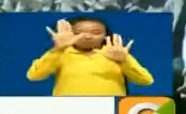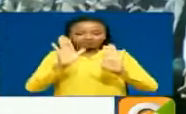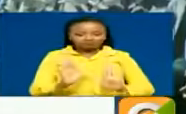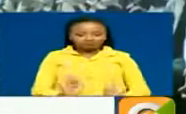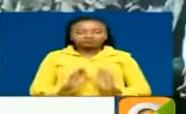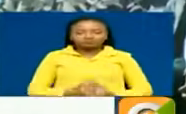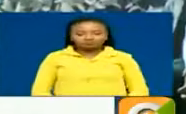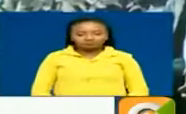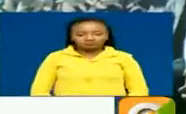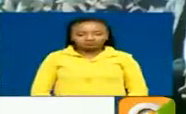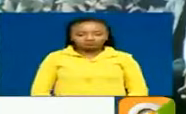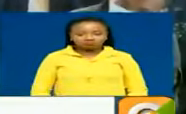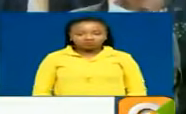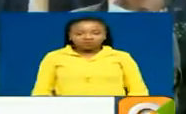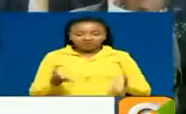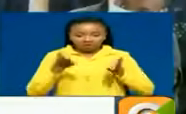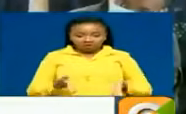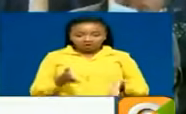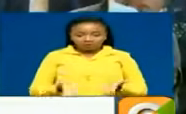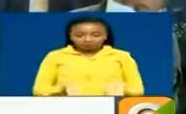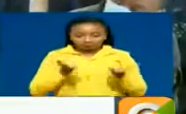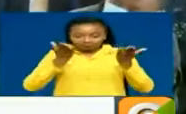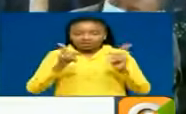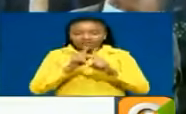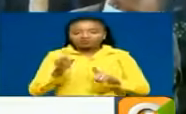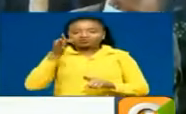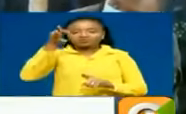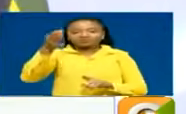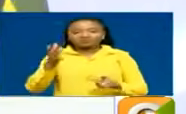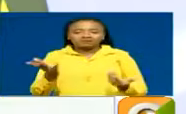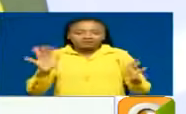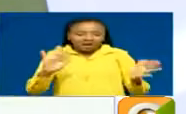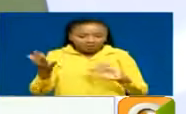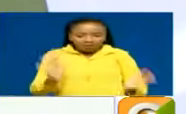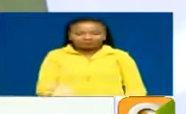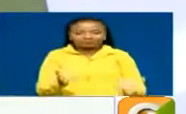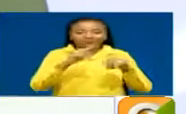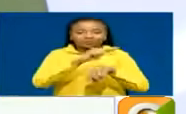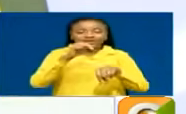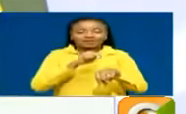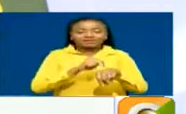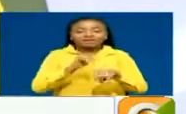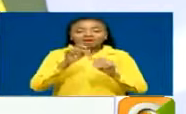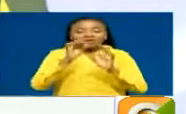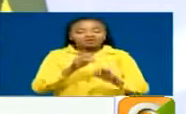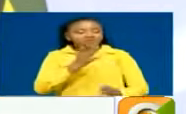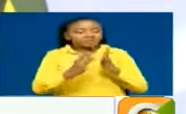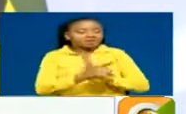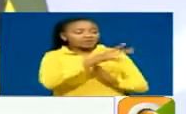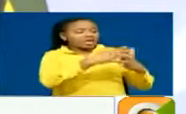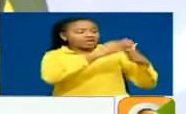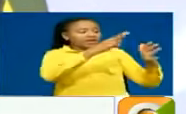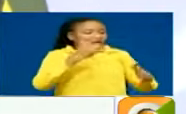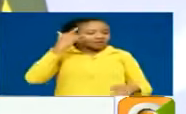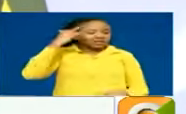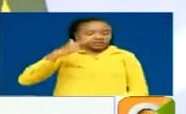stakeholders of the now and the future of our nation. There is no way a leader who thinks